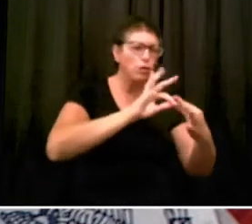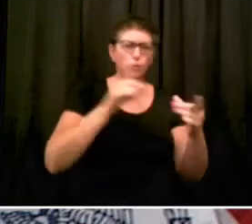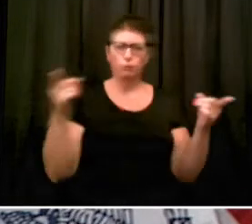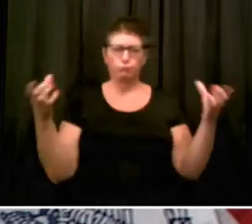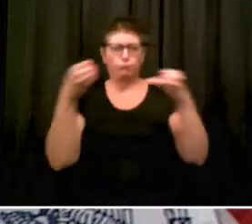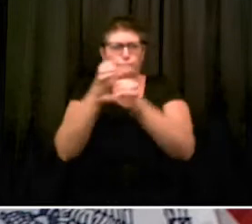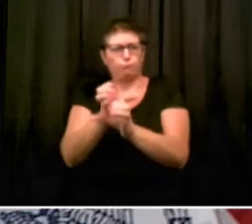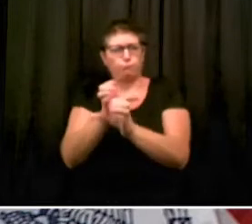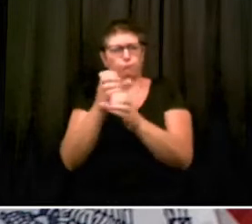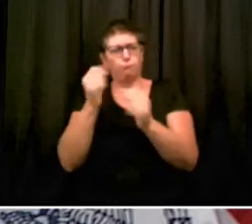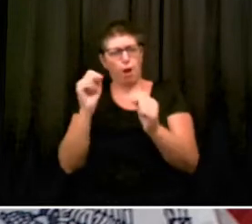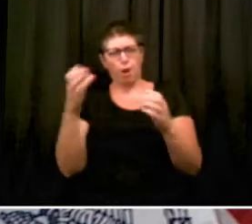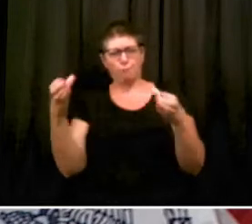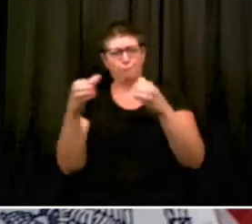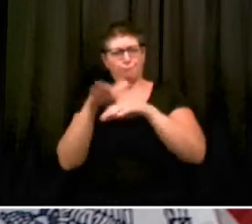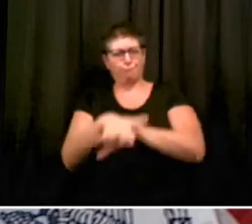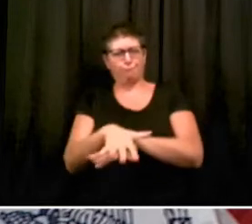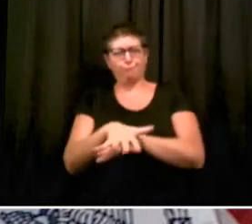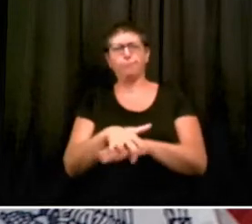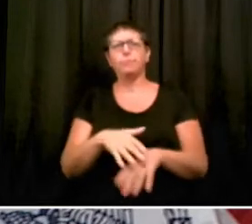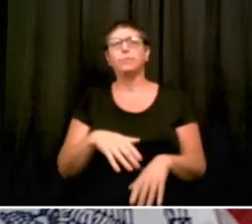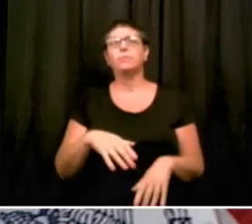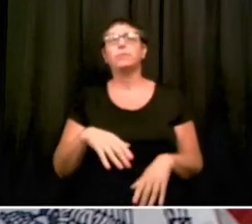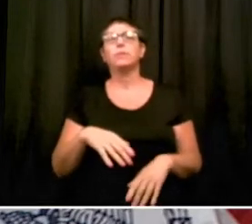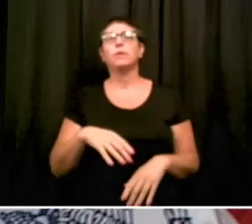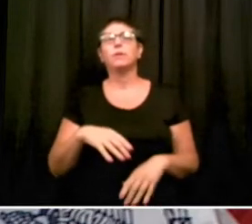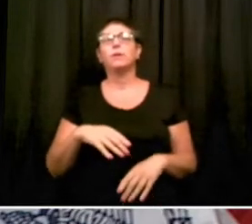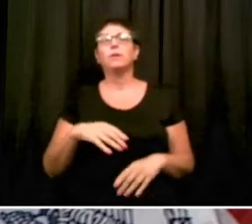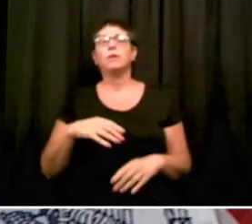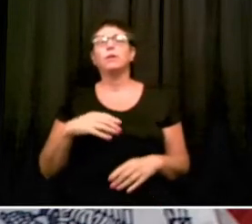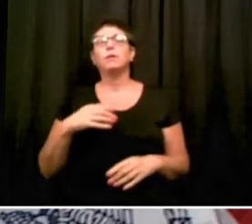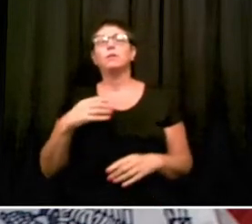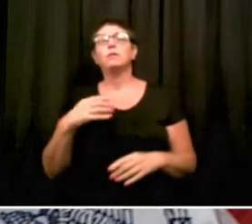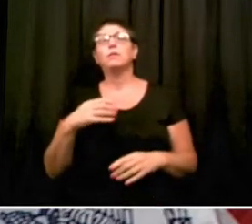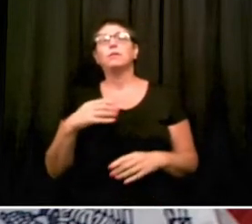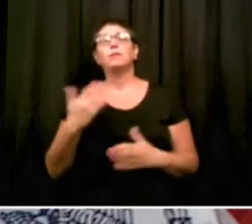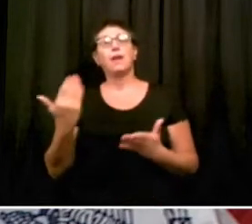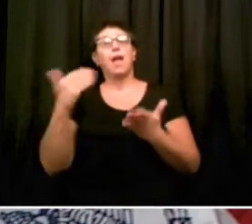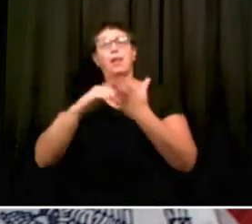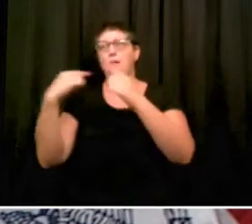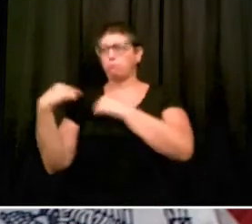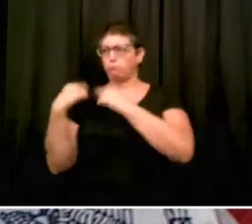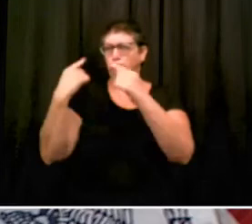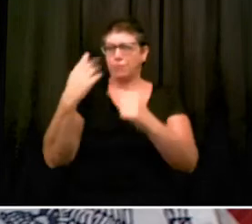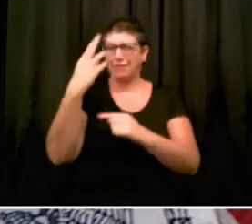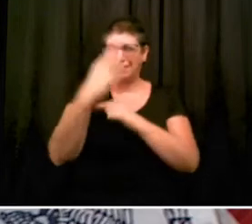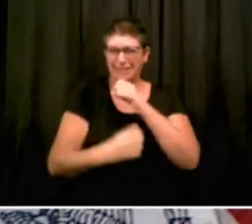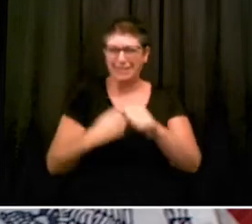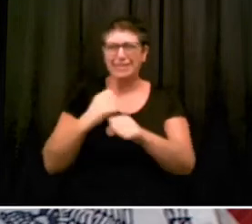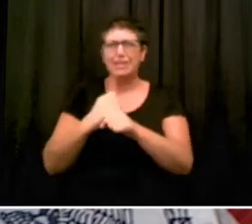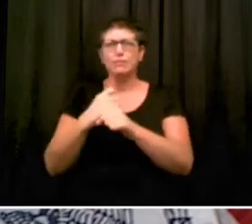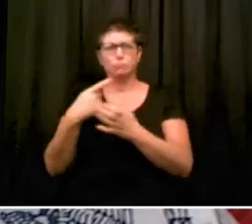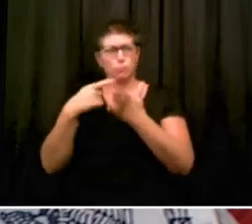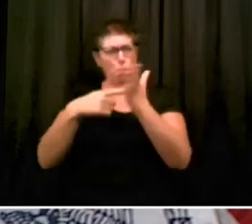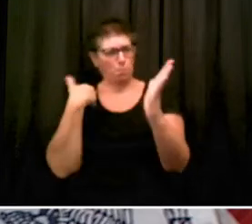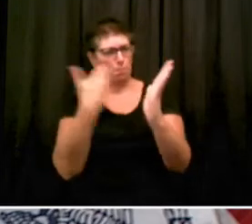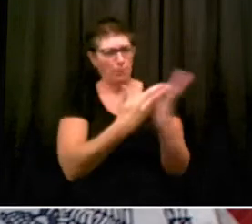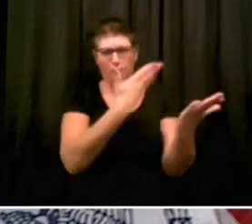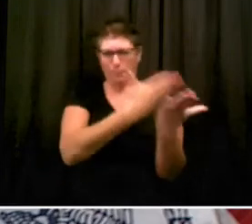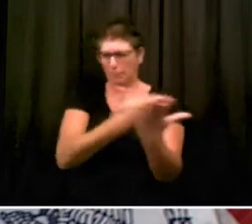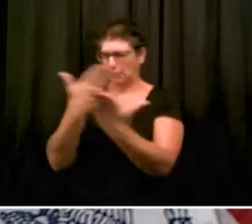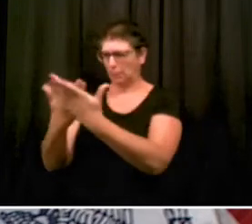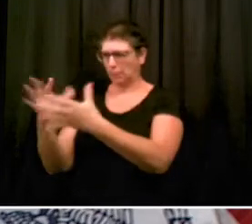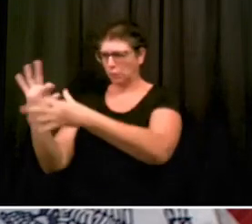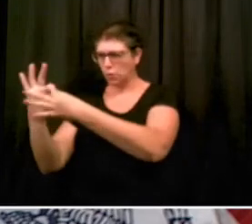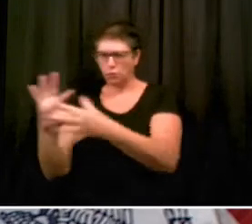So we have throughout been showing that these two crucial imperatives can be acted on